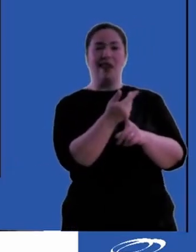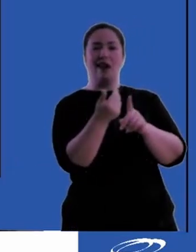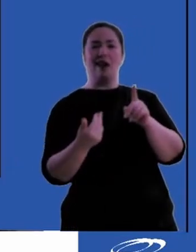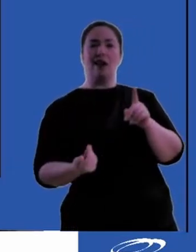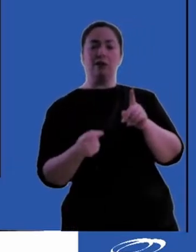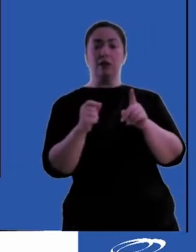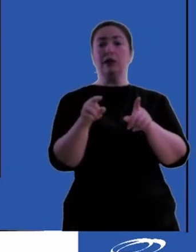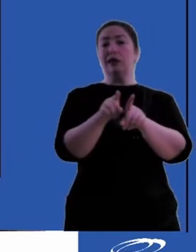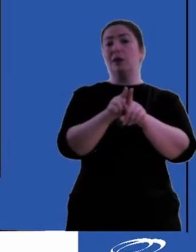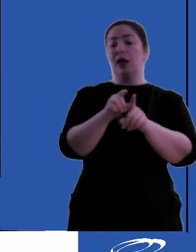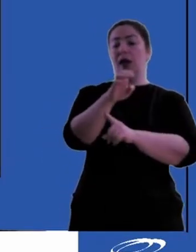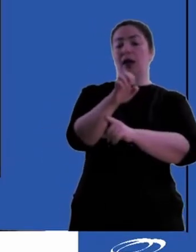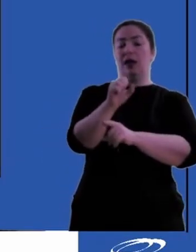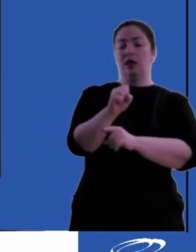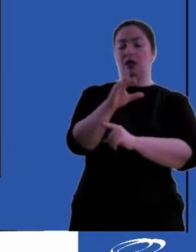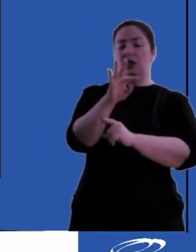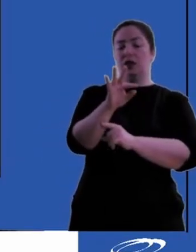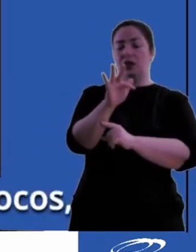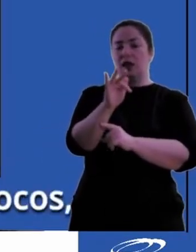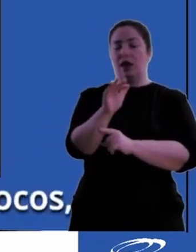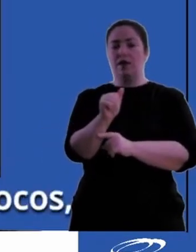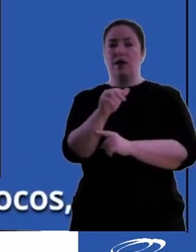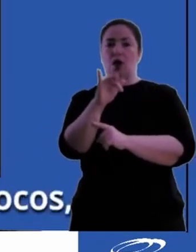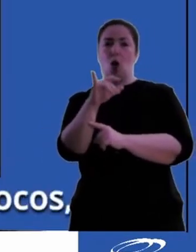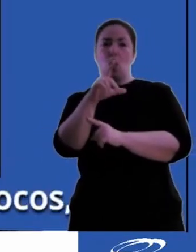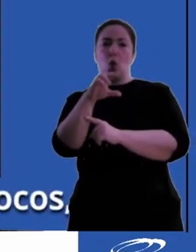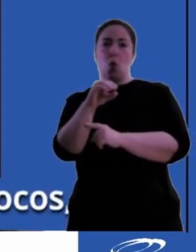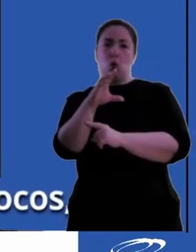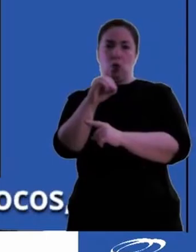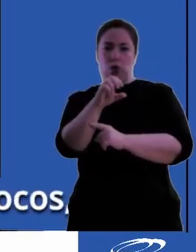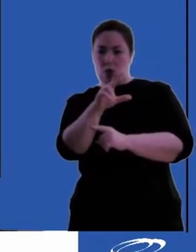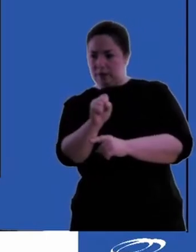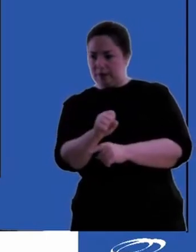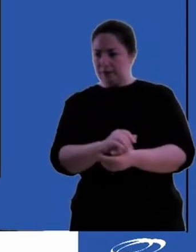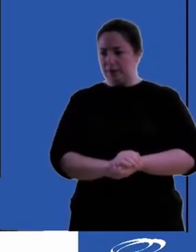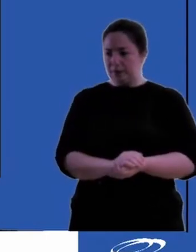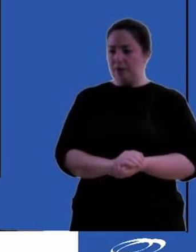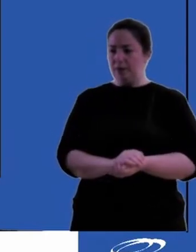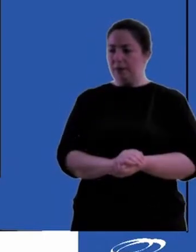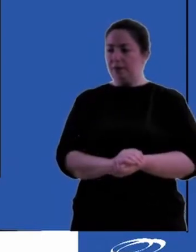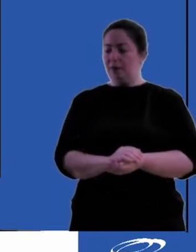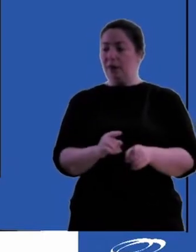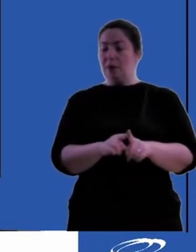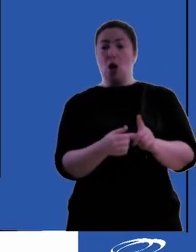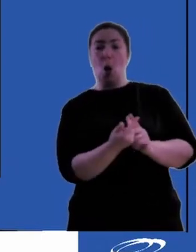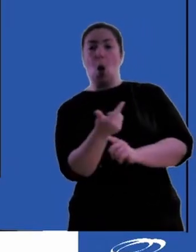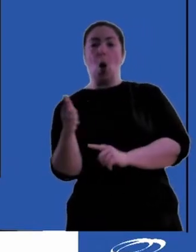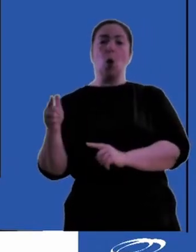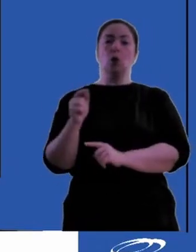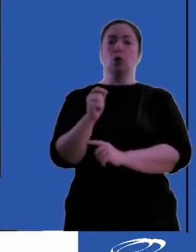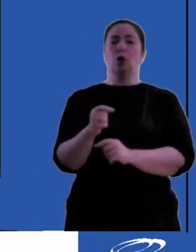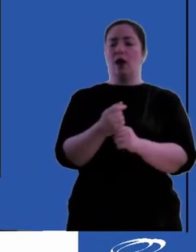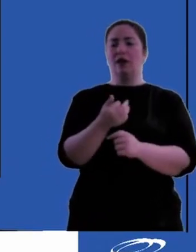and Staphylococcus epidermidis, which are particularly common, but also streptococci, especially Streptococcus